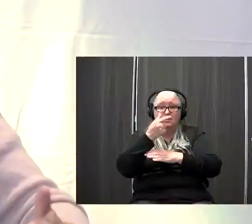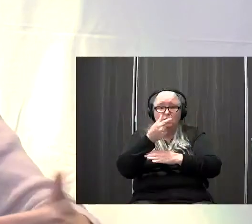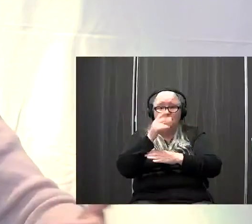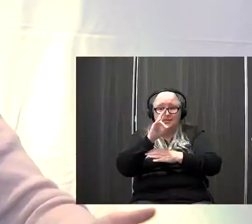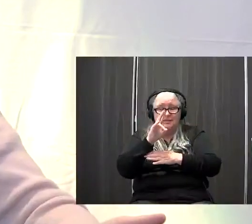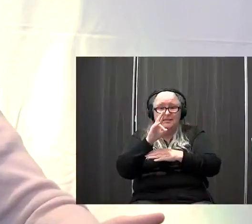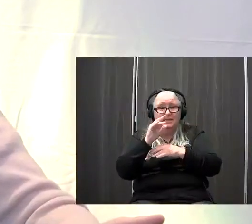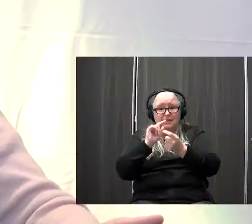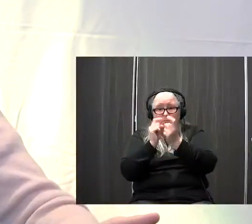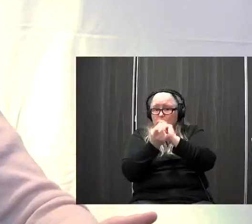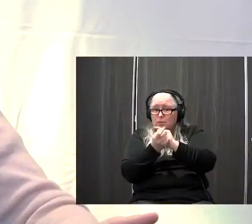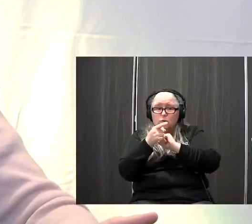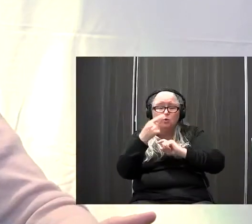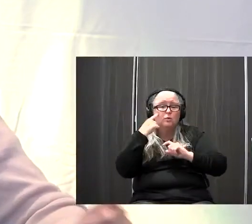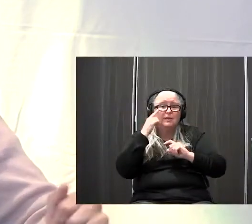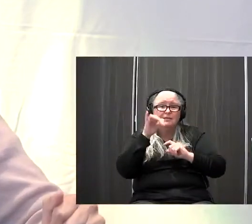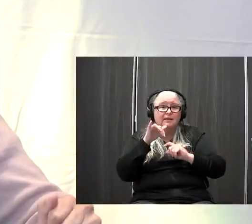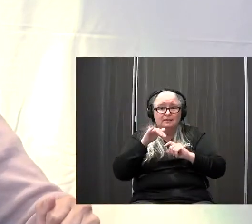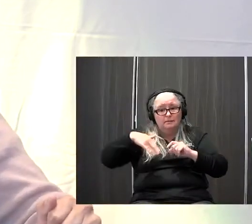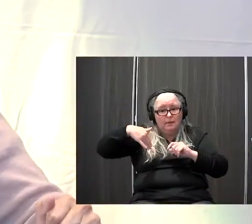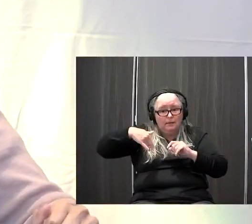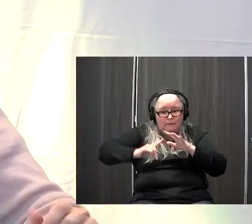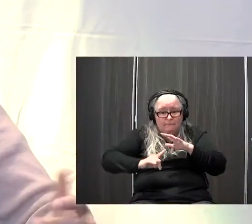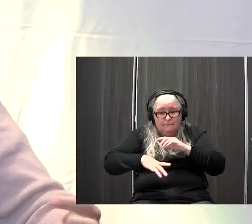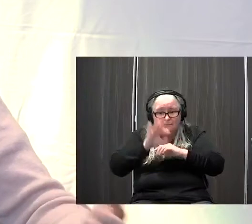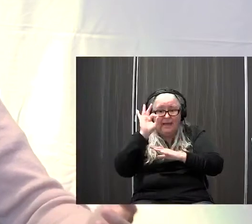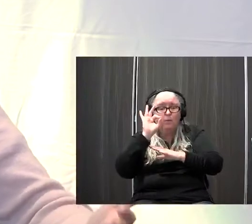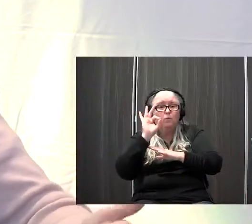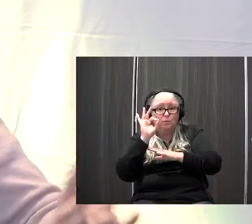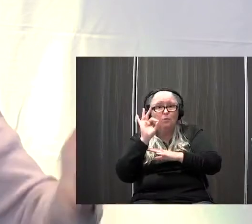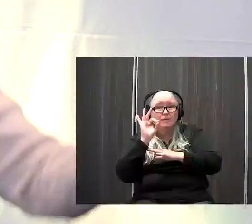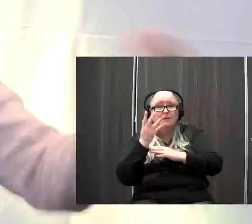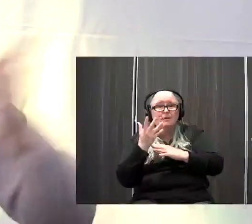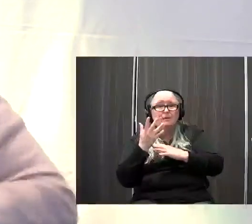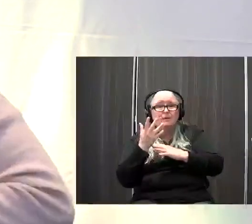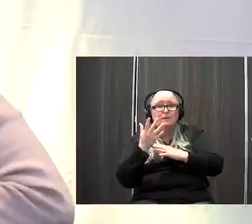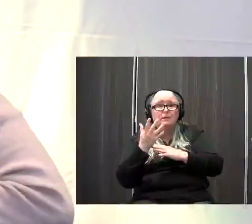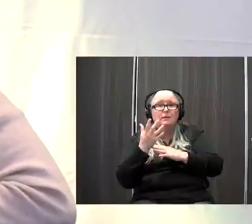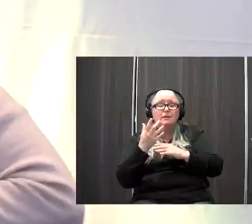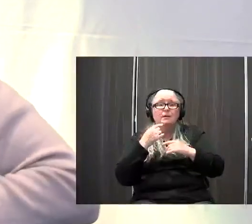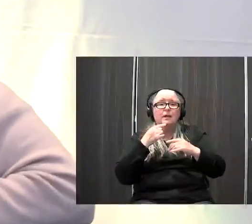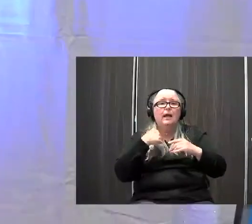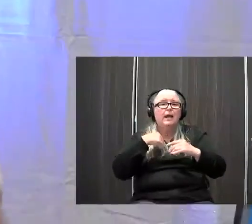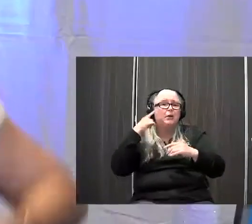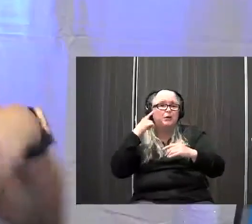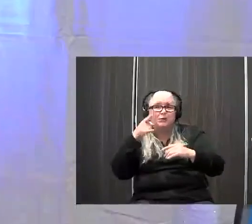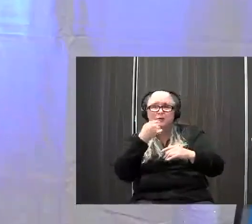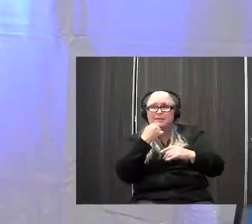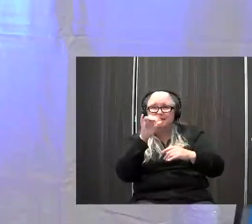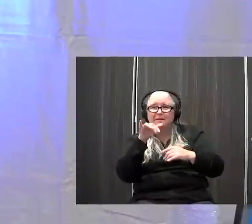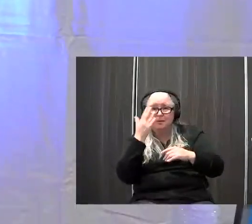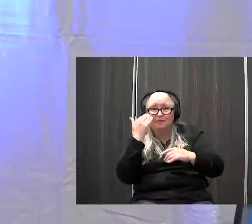that's just an undiscovered gene mutation? Which I think is what I heard you saying before. Right.